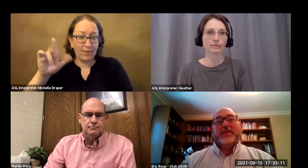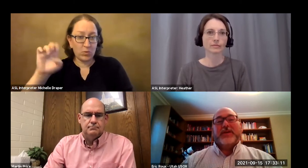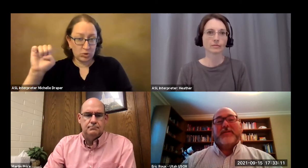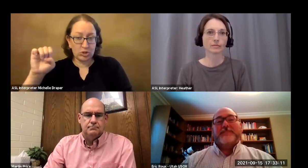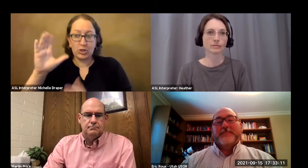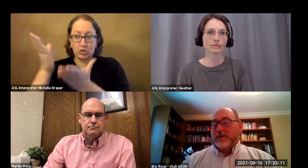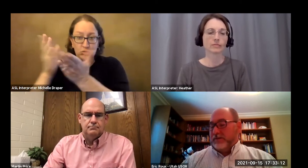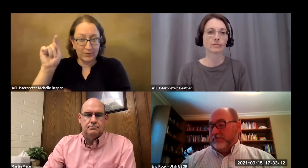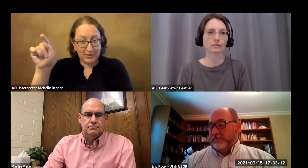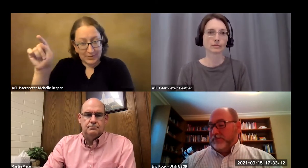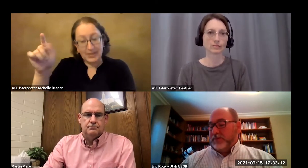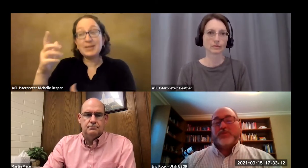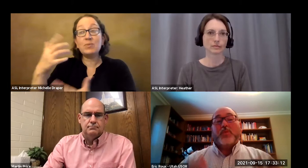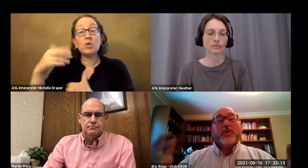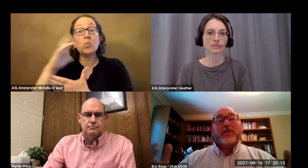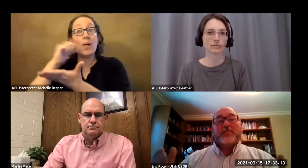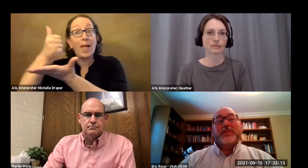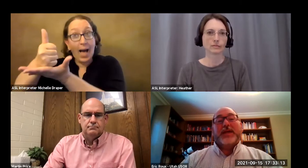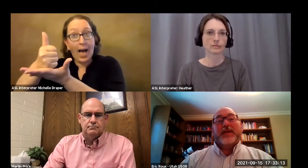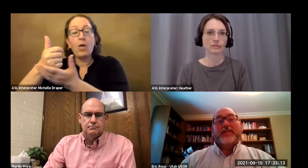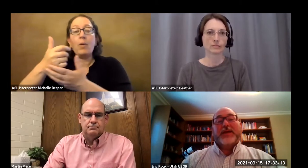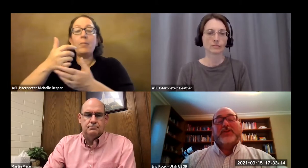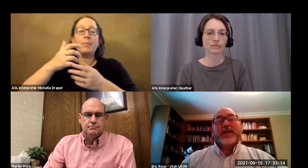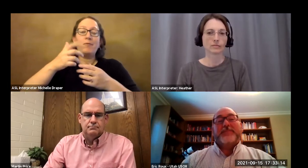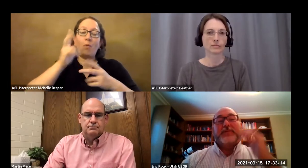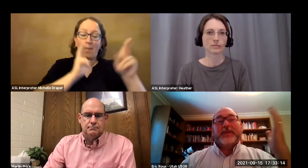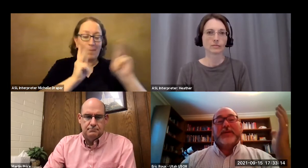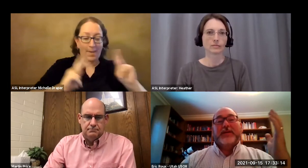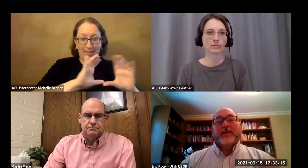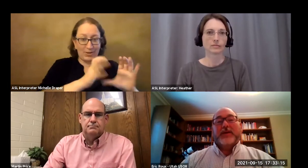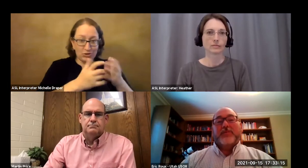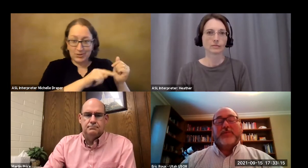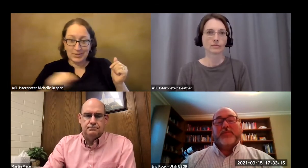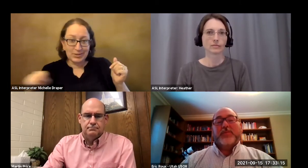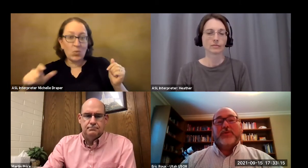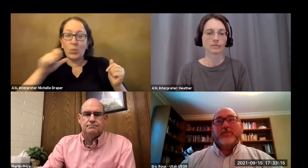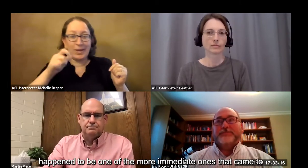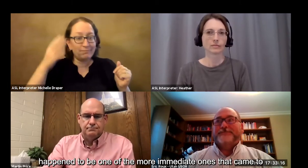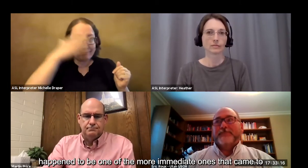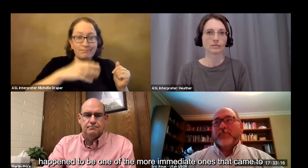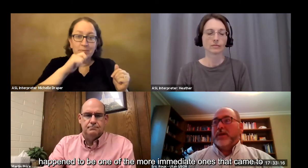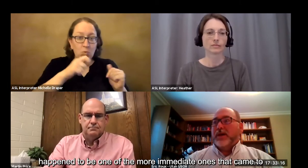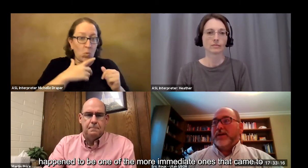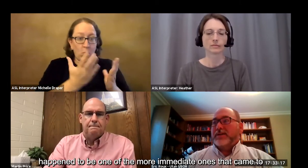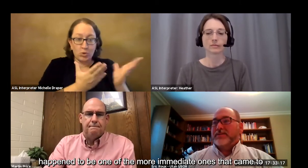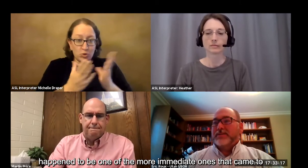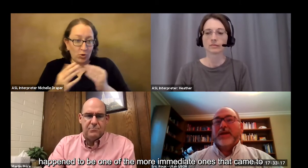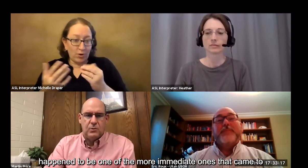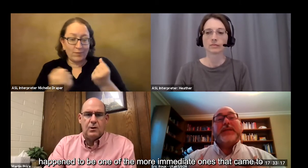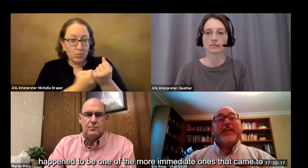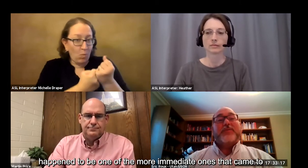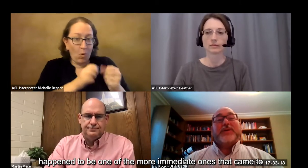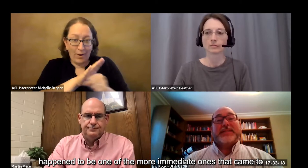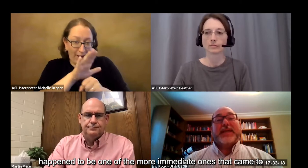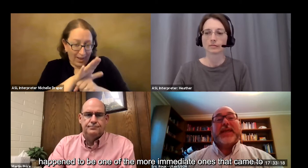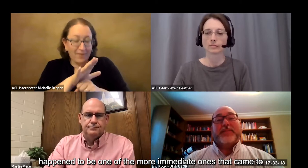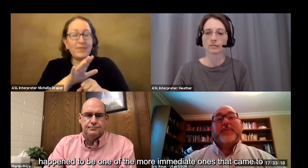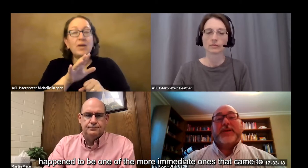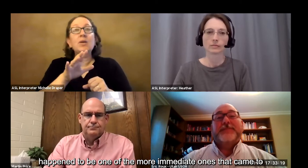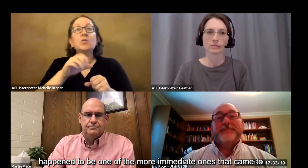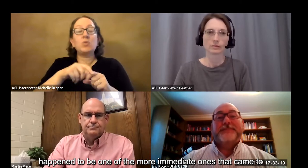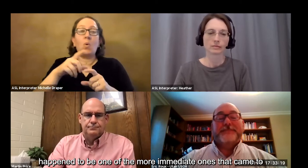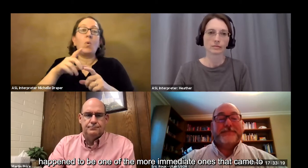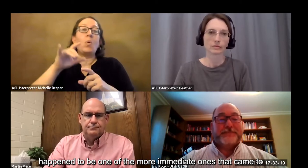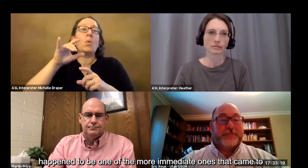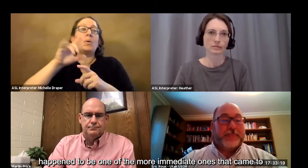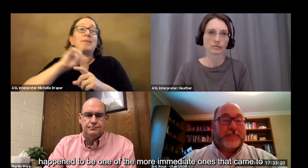populations. There's more, but that just happened to be one of the more, I guess, immediate ones that came to mind.